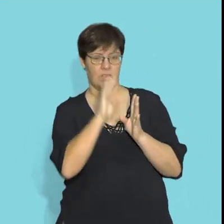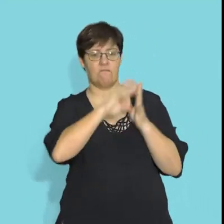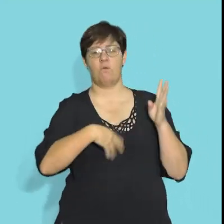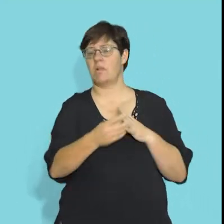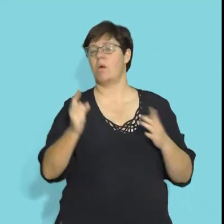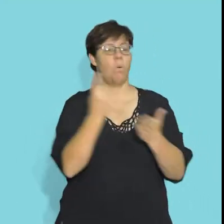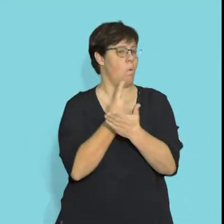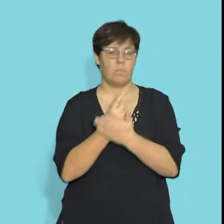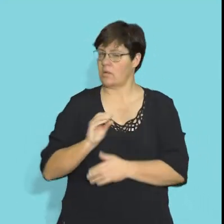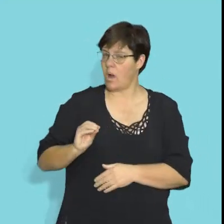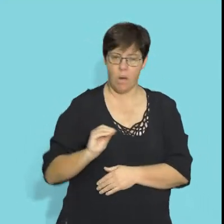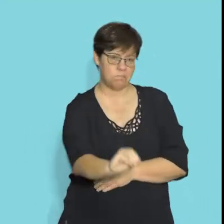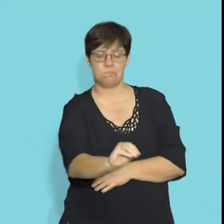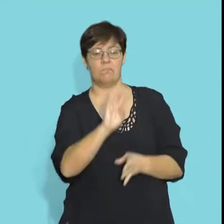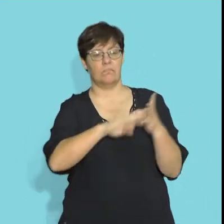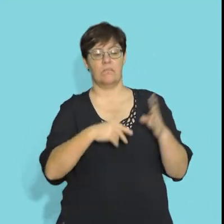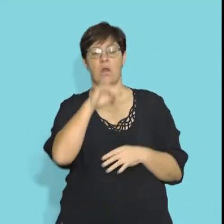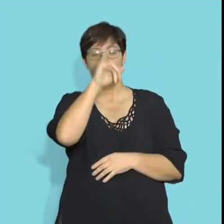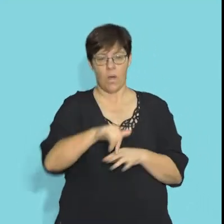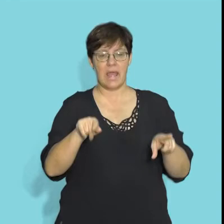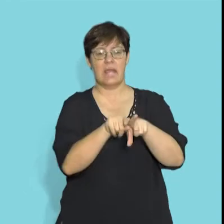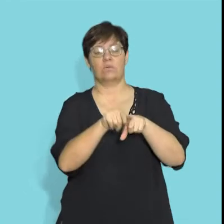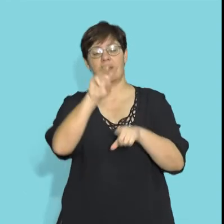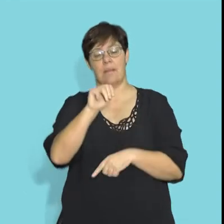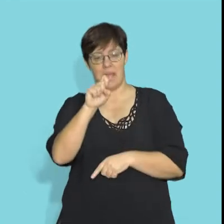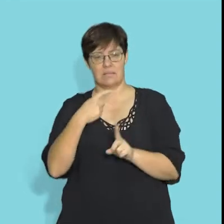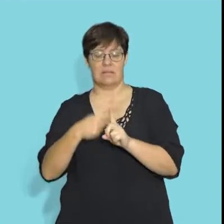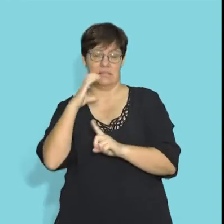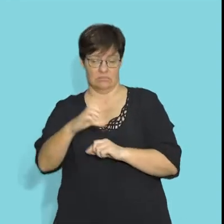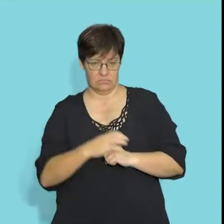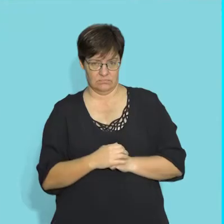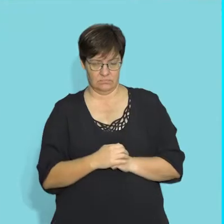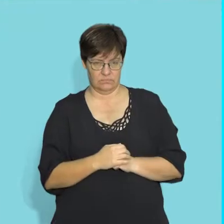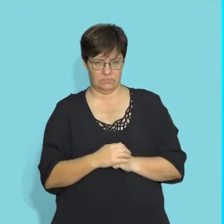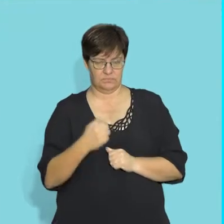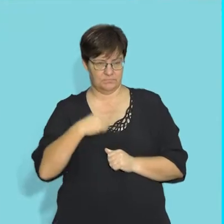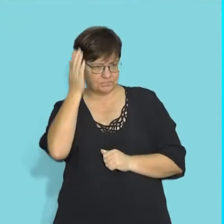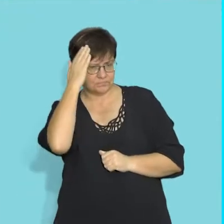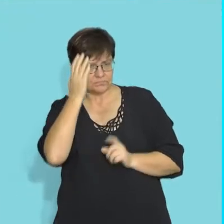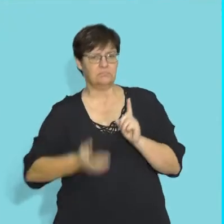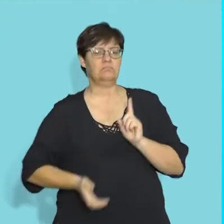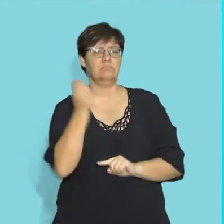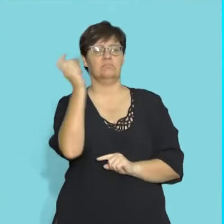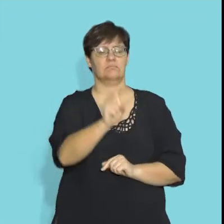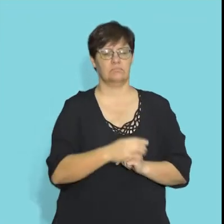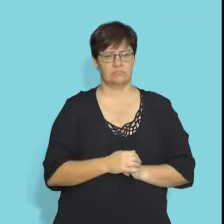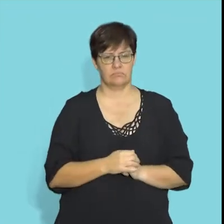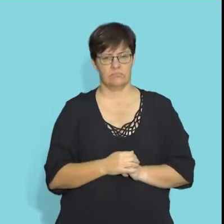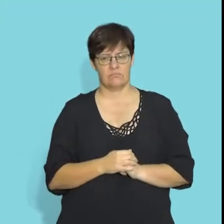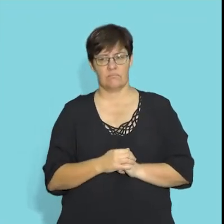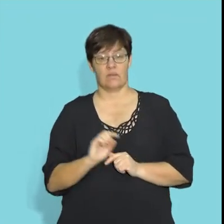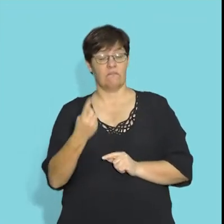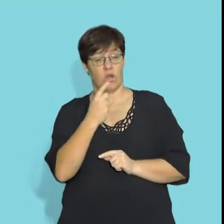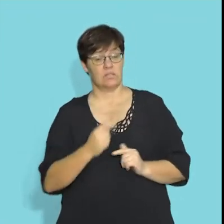formula. You always start by writing down mx plus c, because this tells me, this helps me know what I must find. I must find the